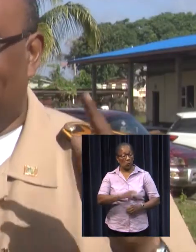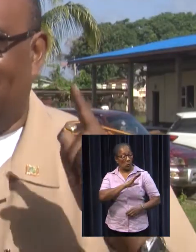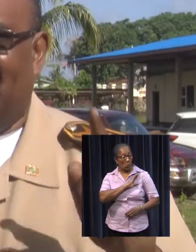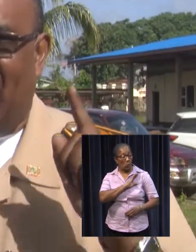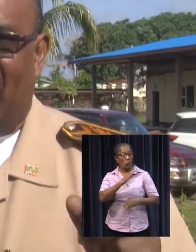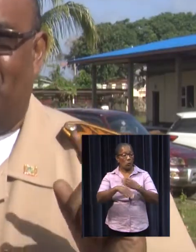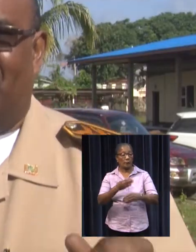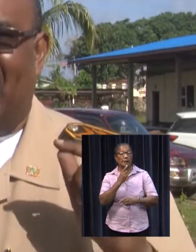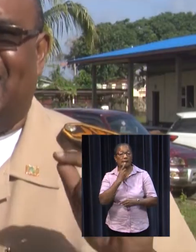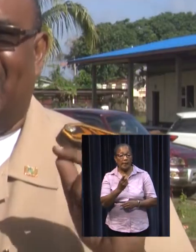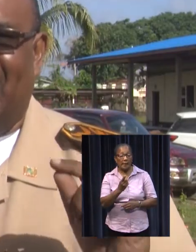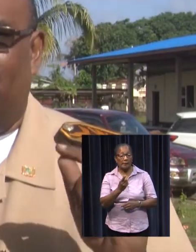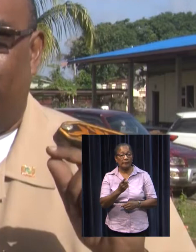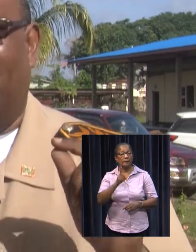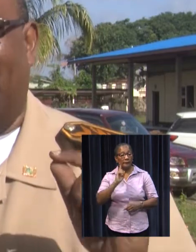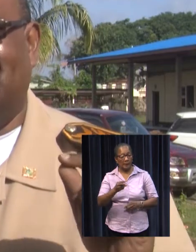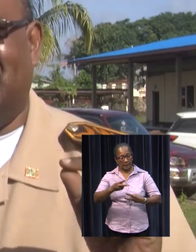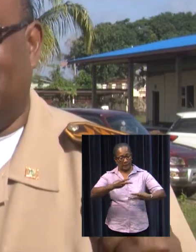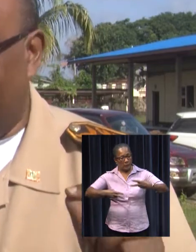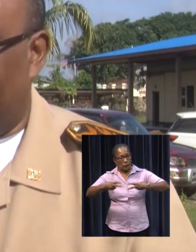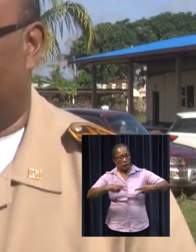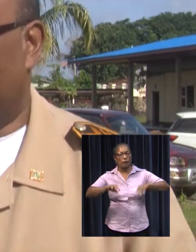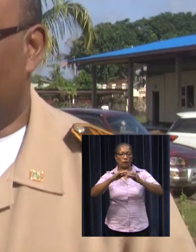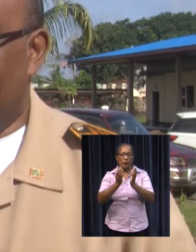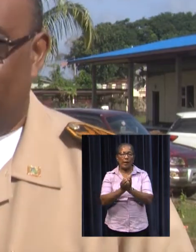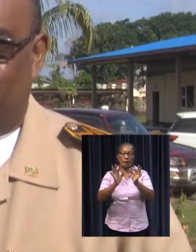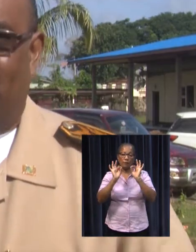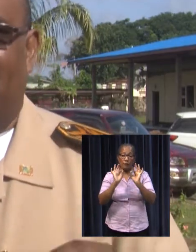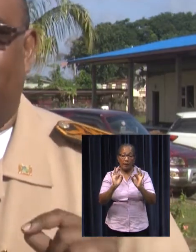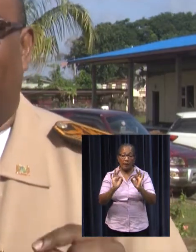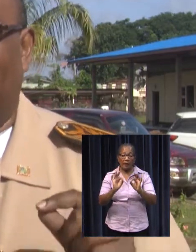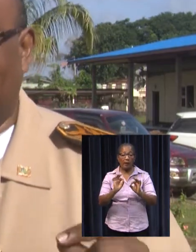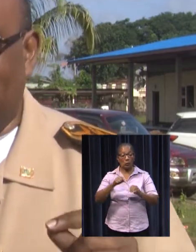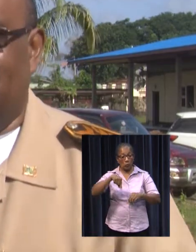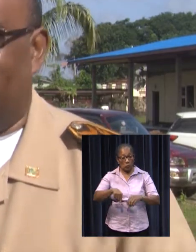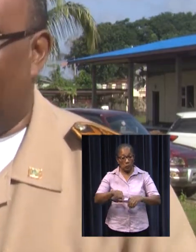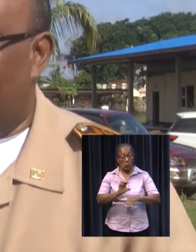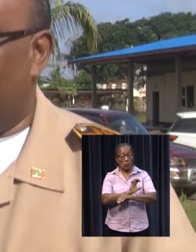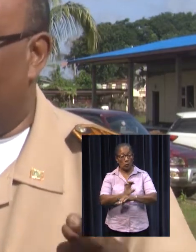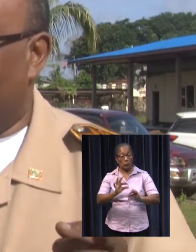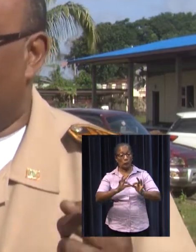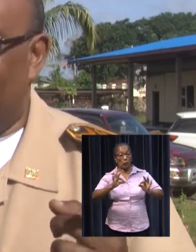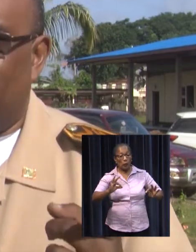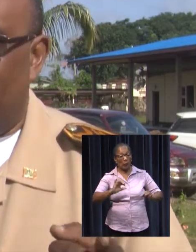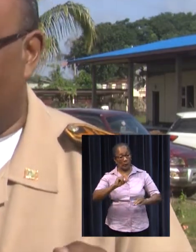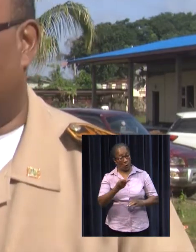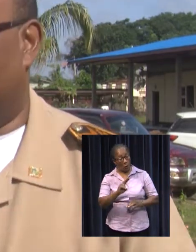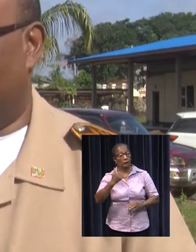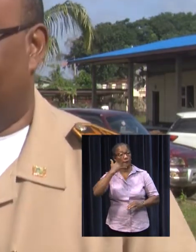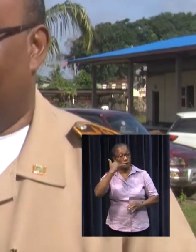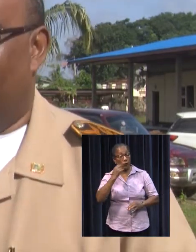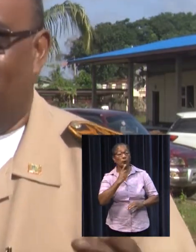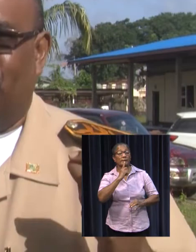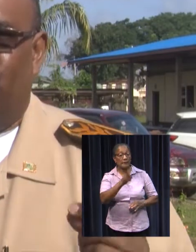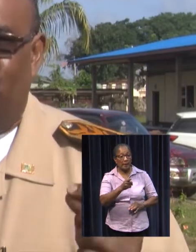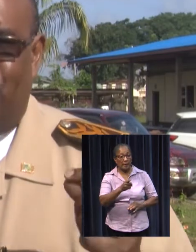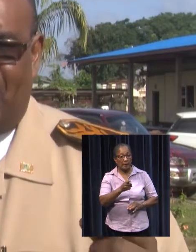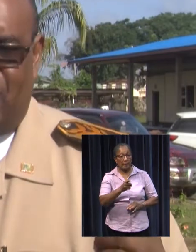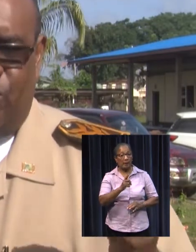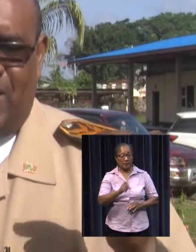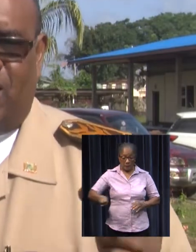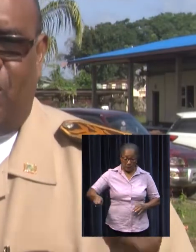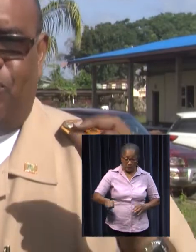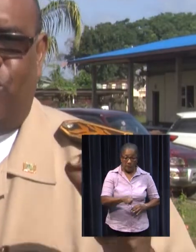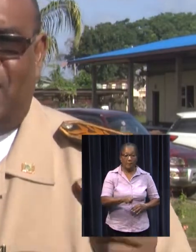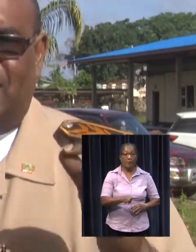restaurants, for all safety, let clients order online or via telephone and preferably a delivery procedure.